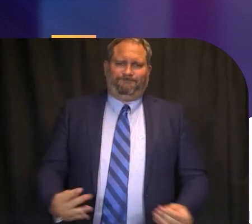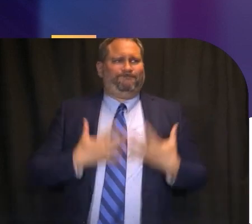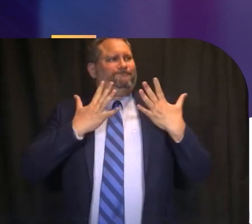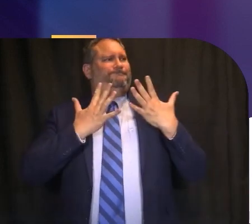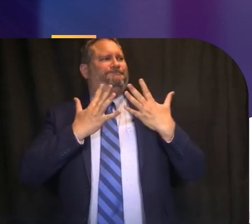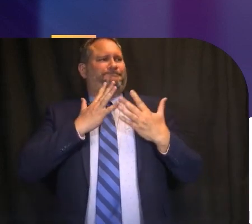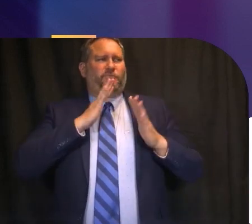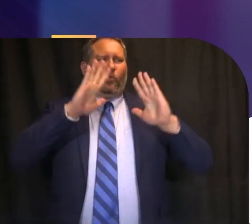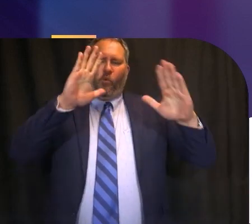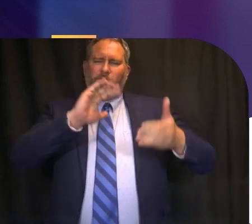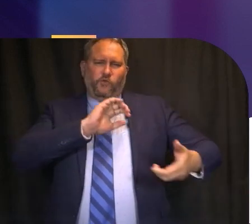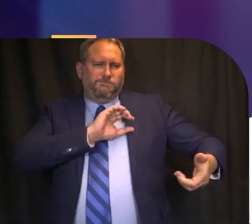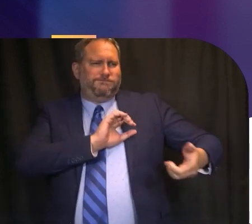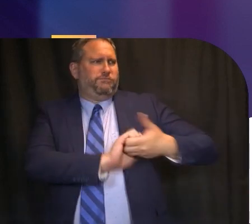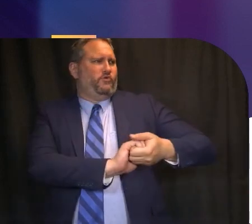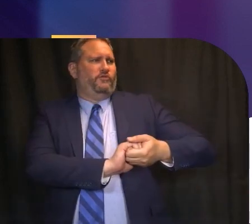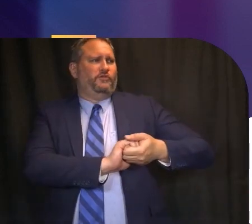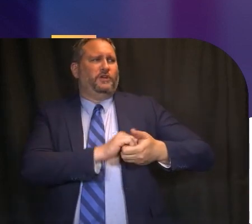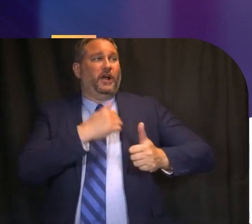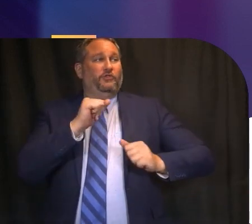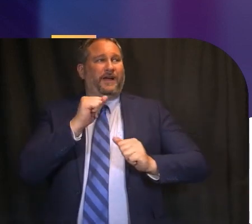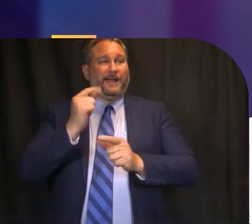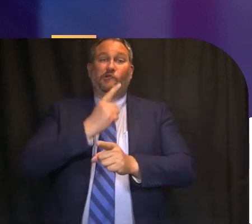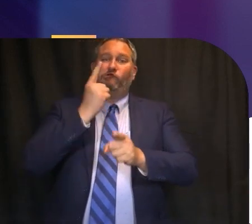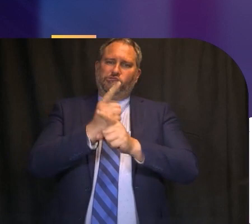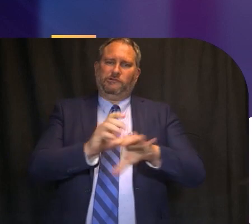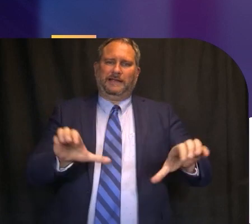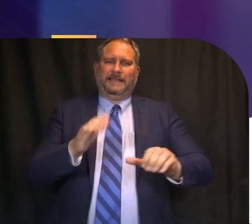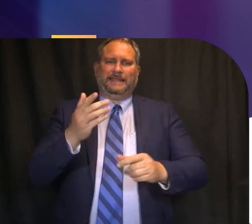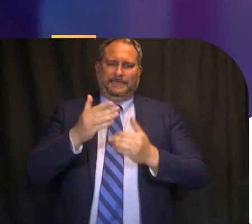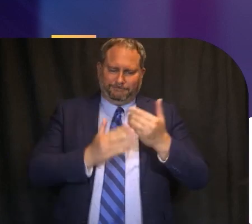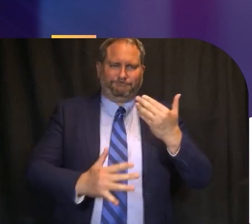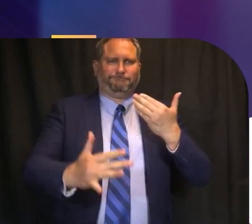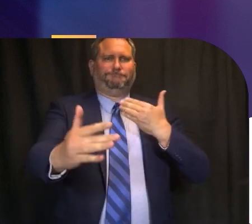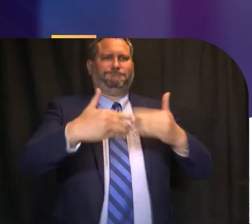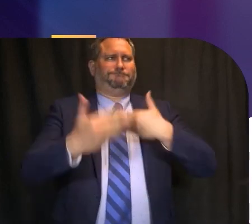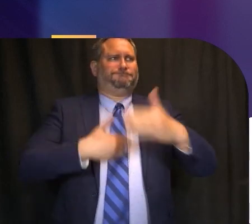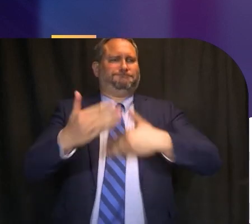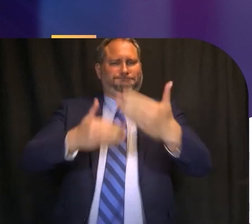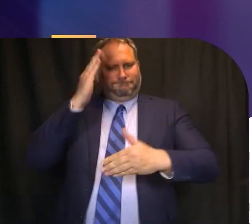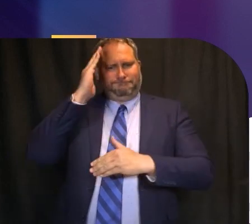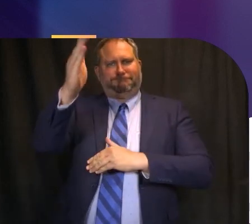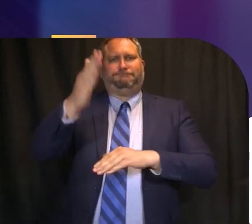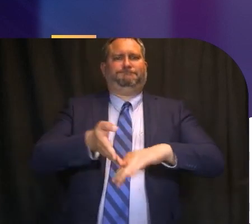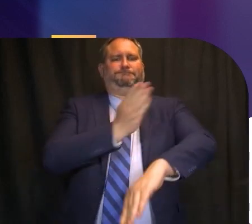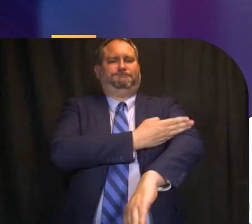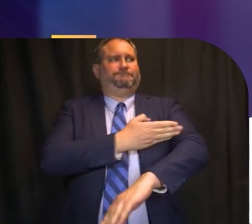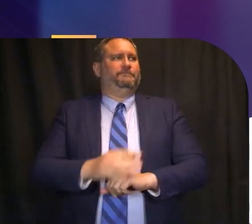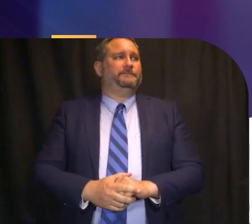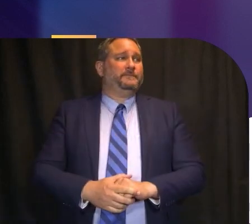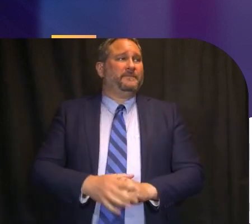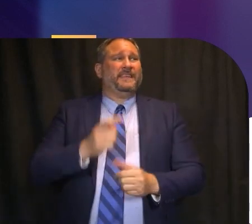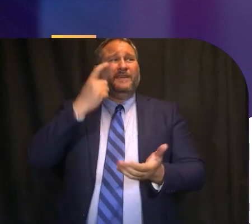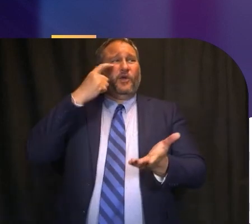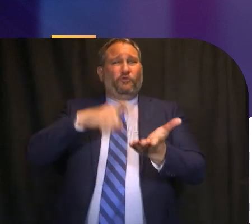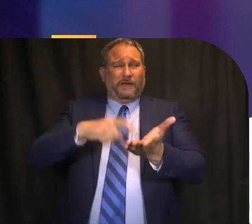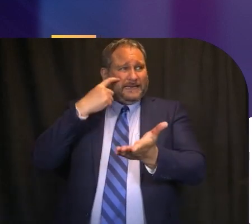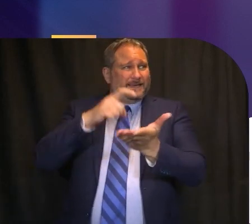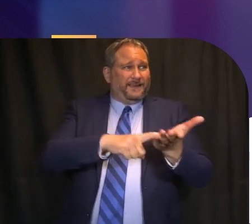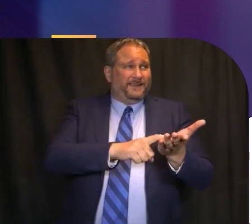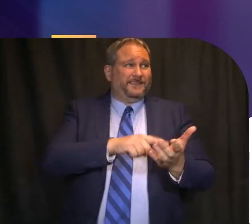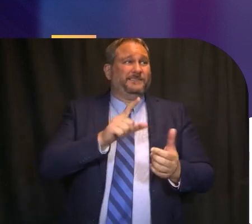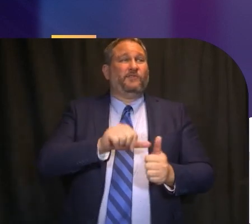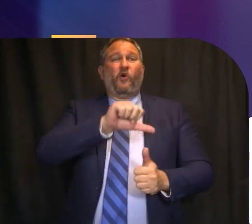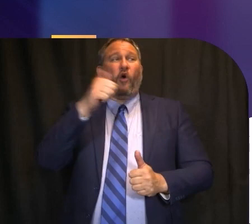forward. Speaking of inspiration, I'd like to recognize my fellow honorees, Kiana, Chris, and Nate.